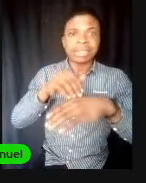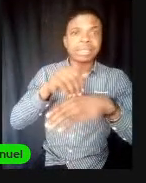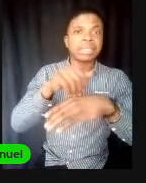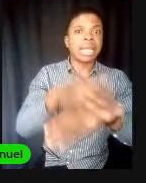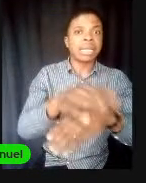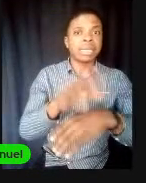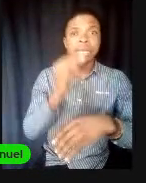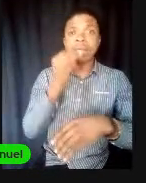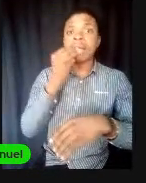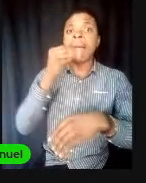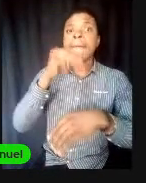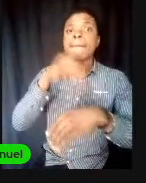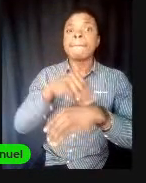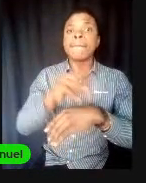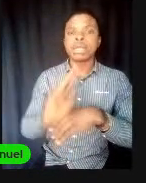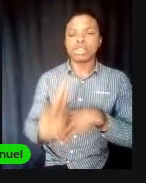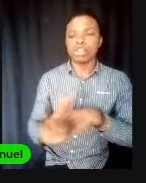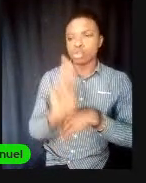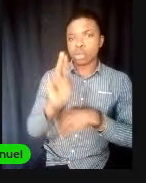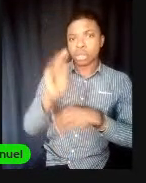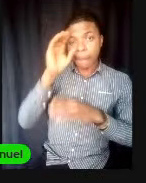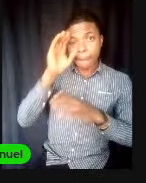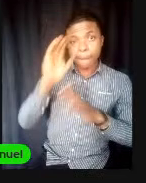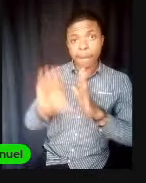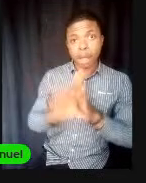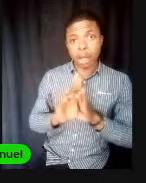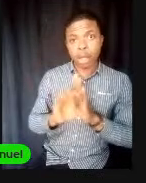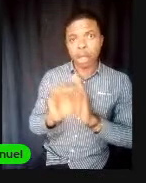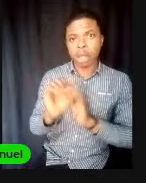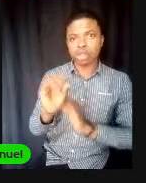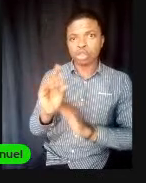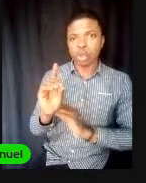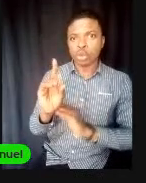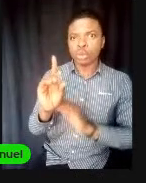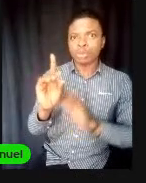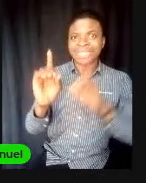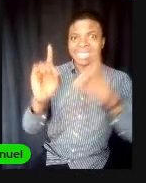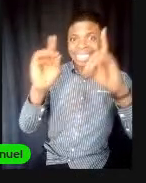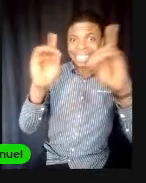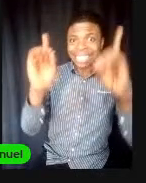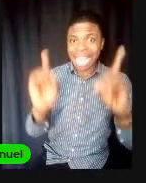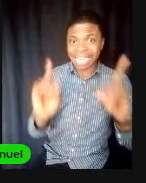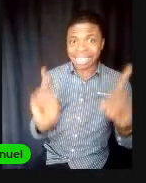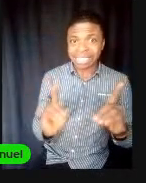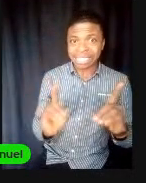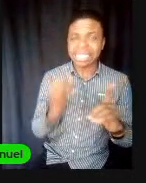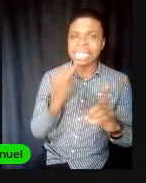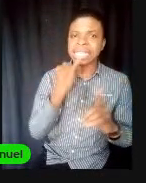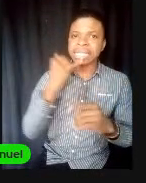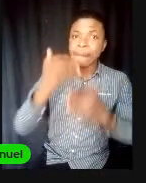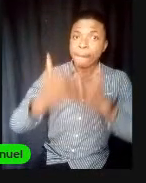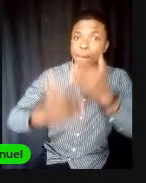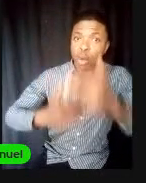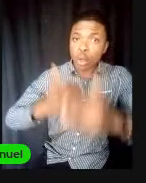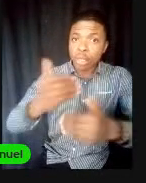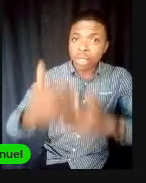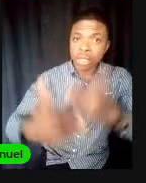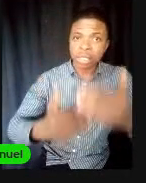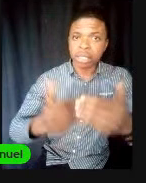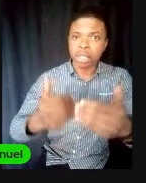said, designing is the process of making it. A graphic is the